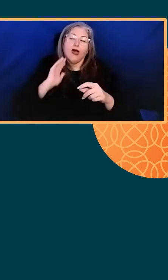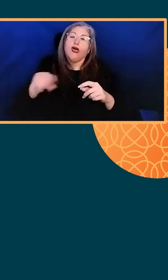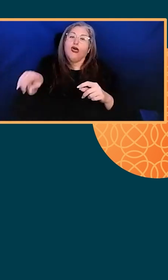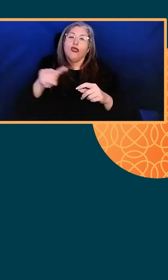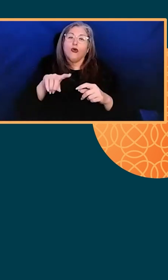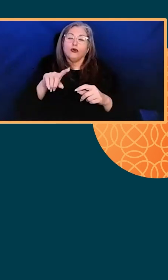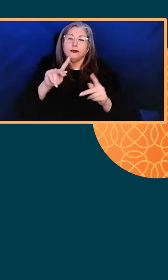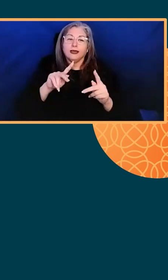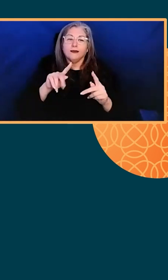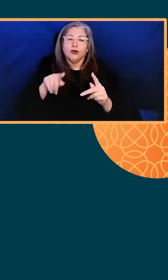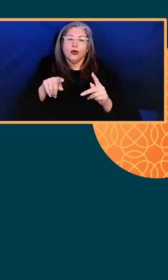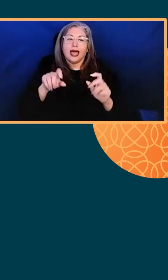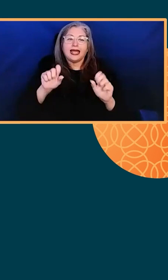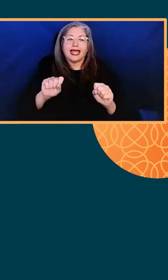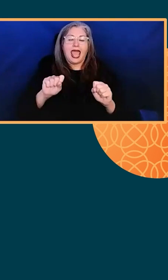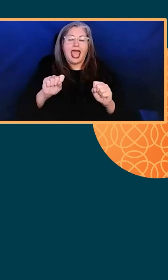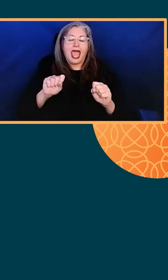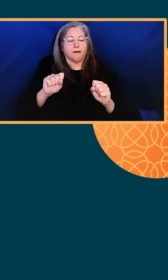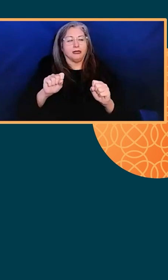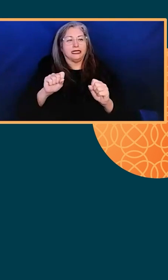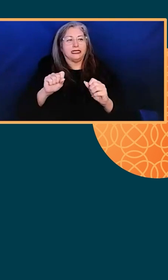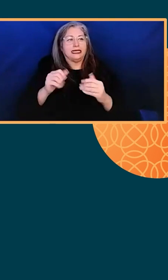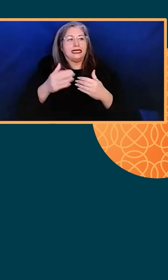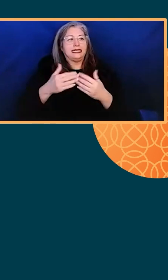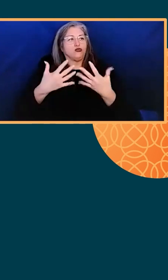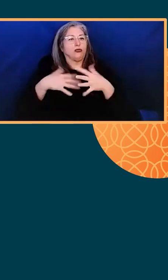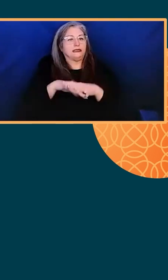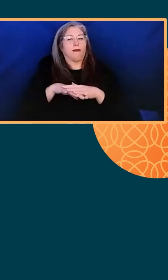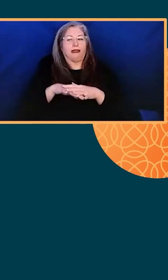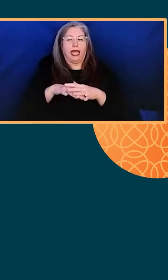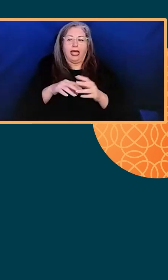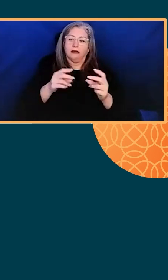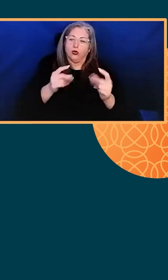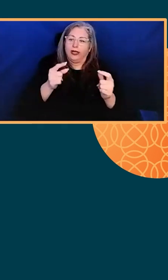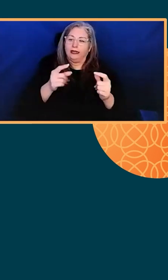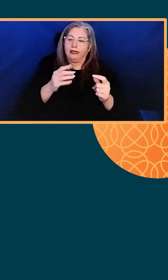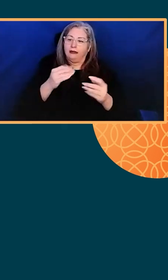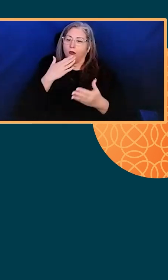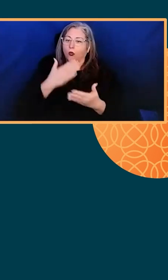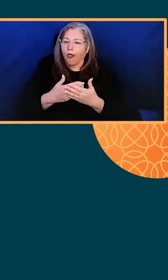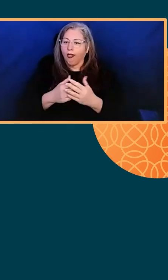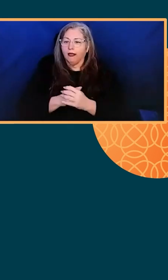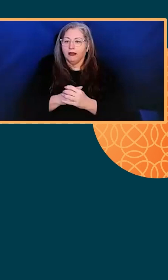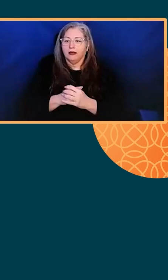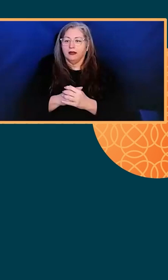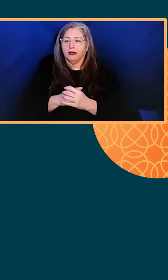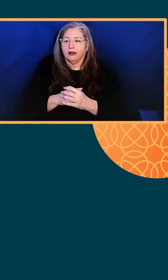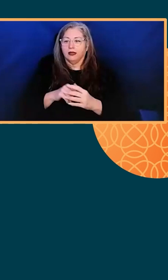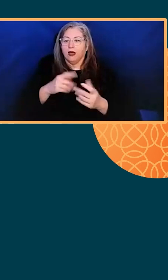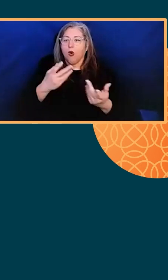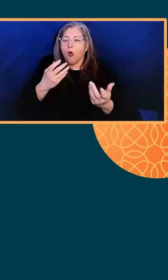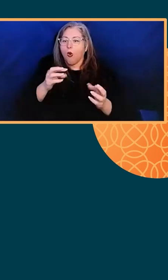really able to assimilate well and quickly, or maybe have